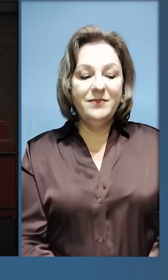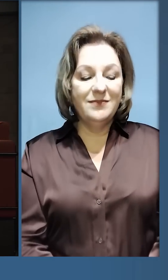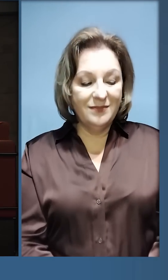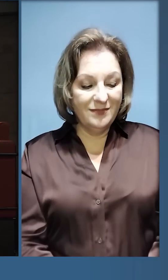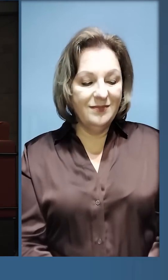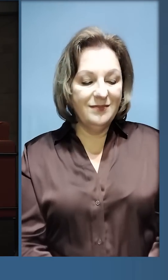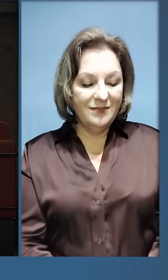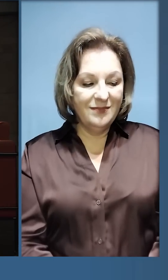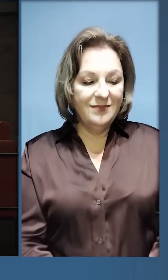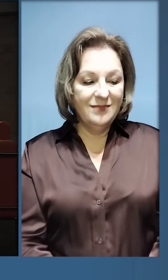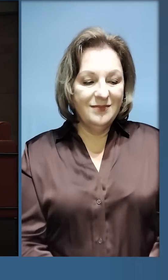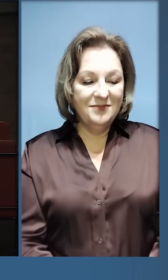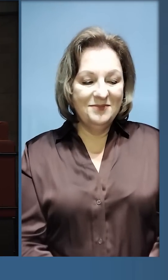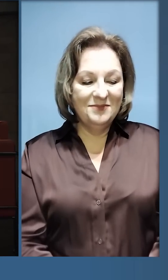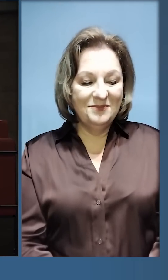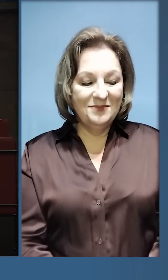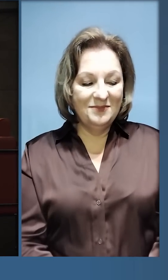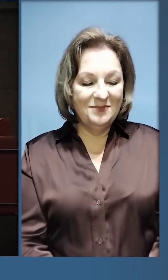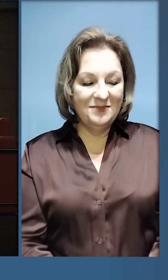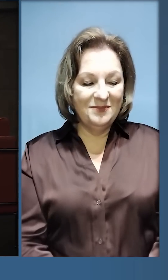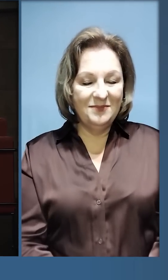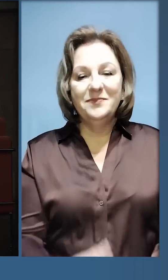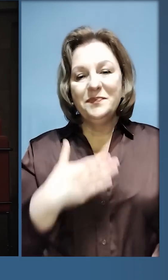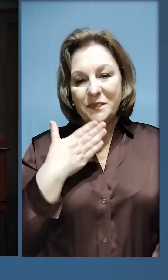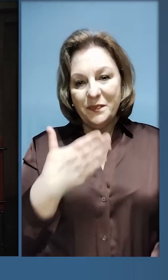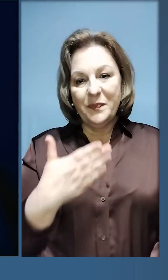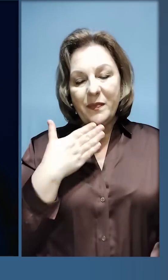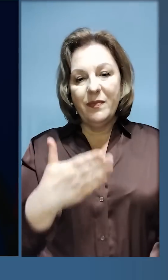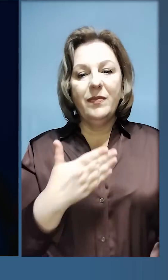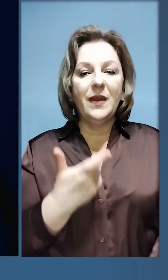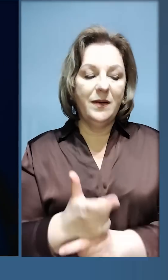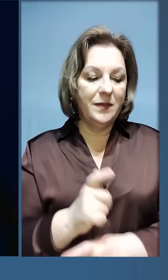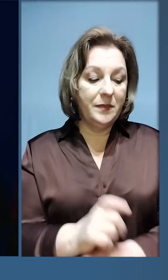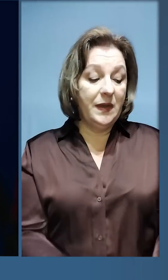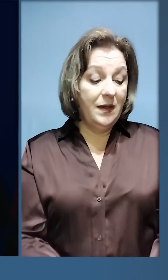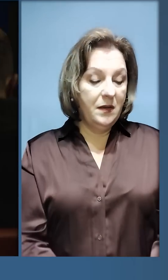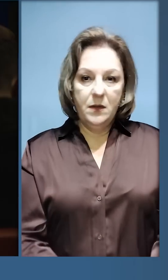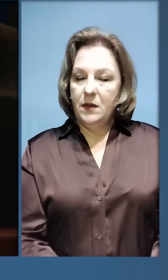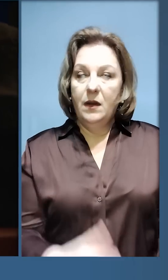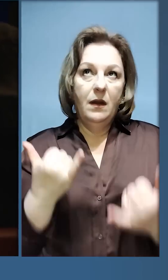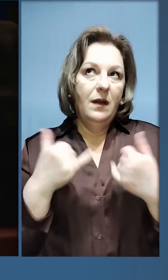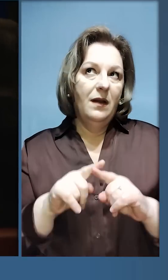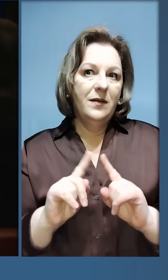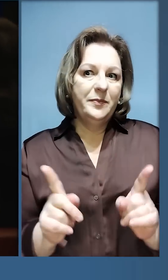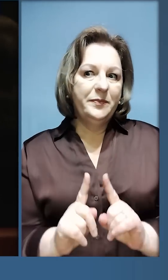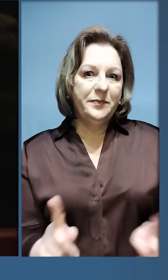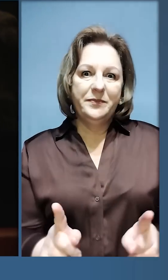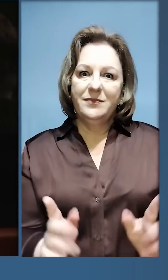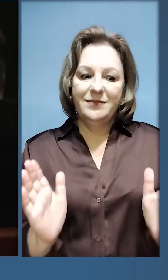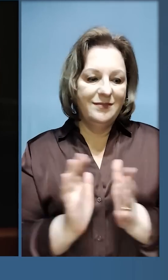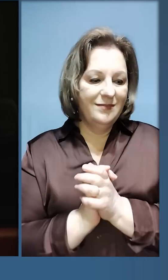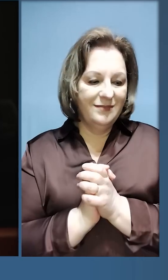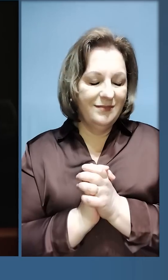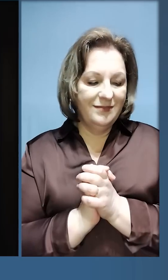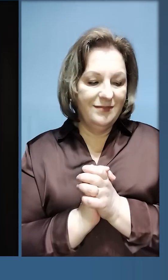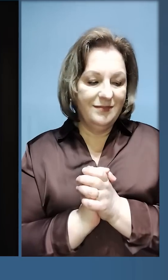Yes. I Okay, made yours- sure I yeah, had man. the better water. Thank you so much. Oh, this is tremendous. Yes. This